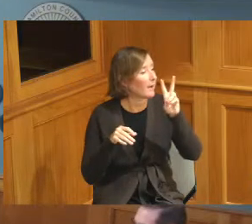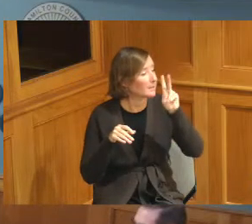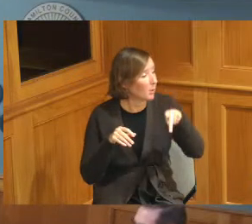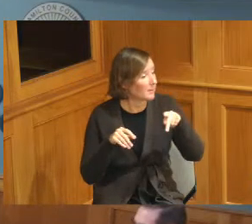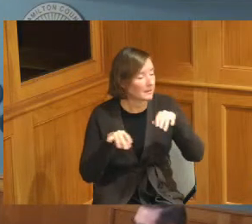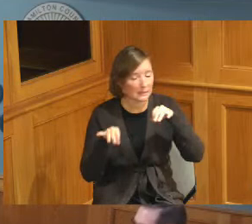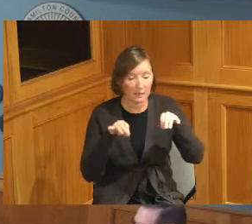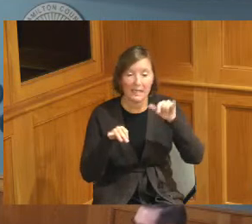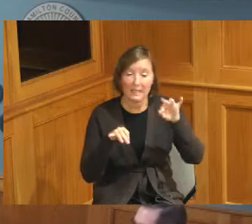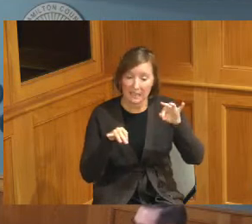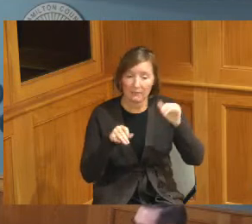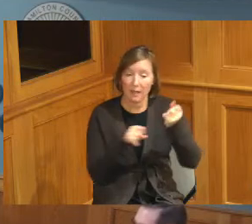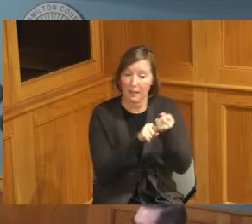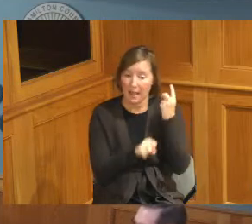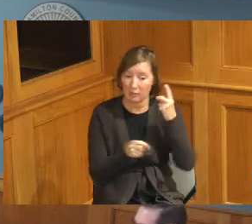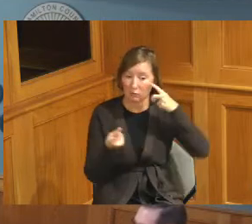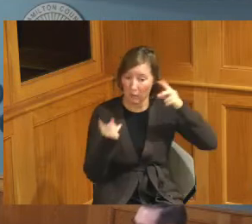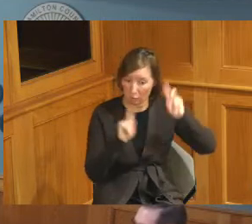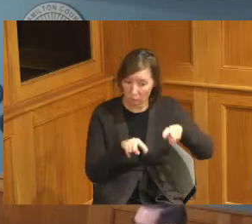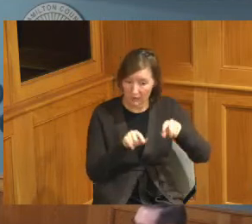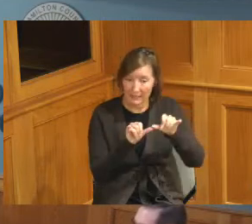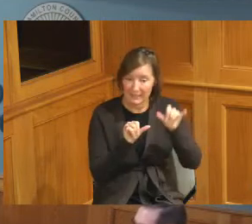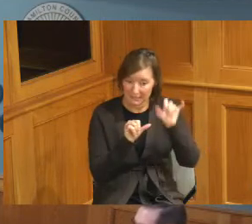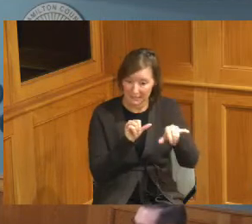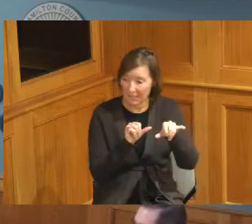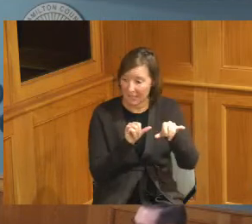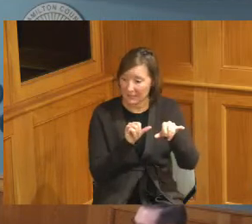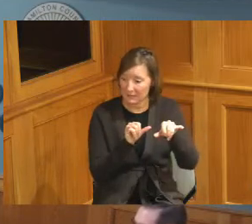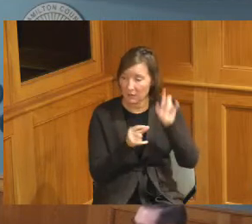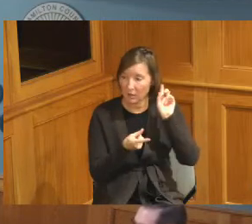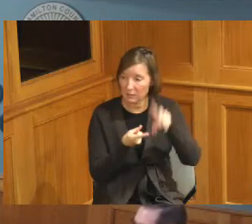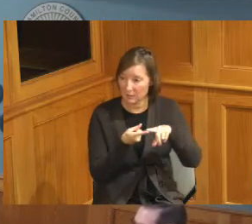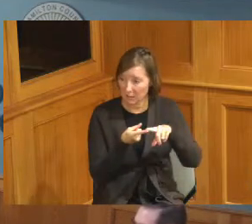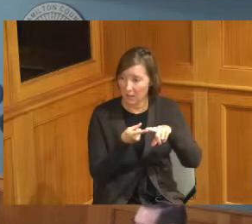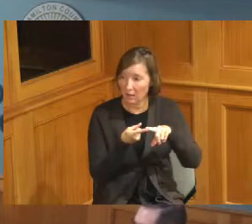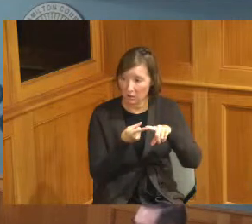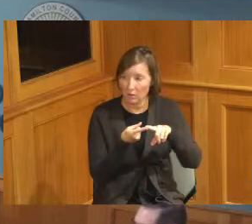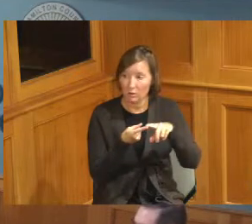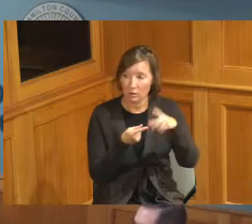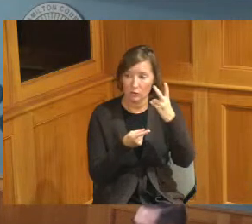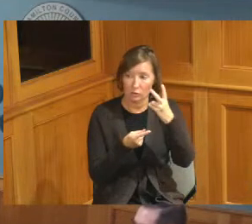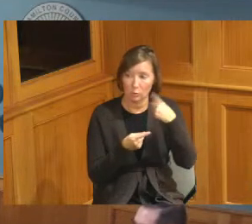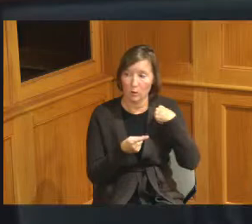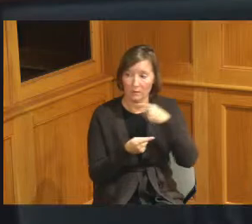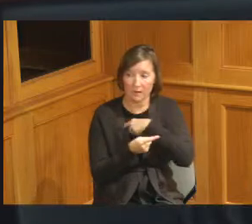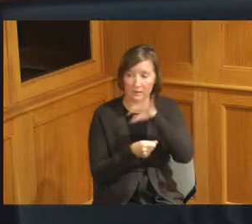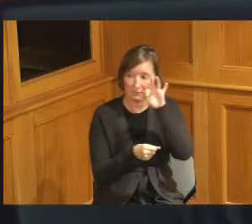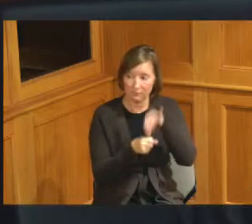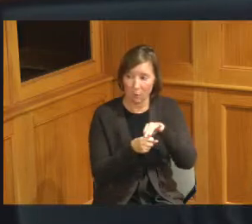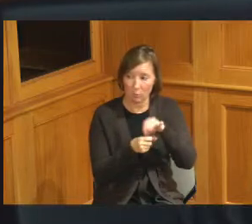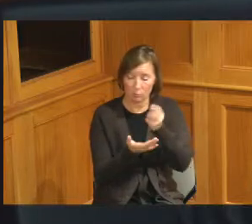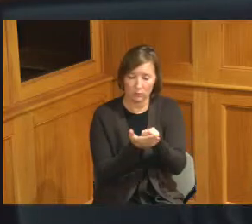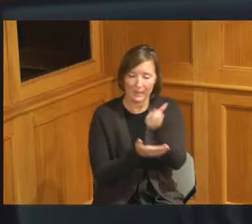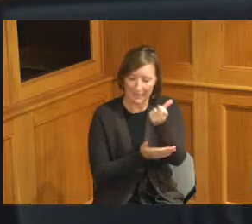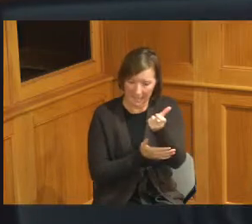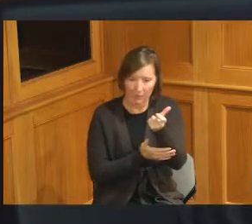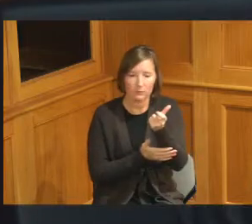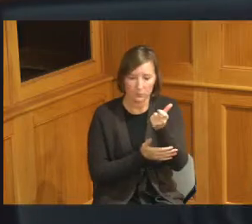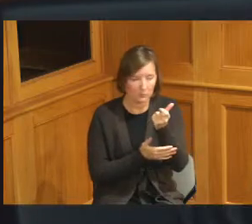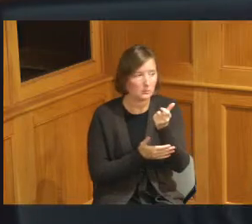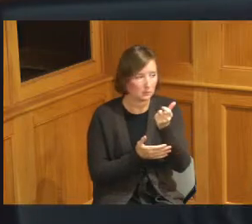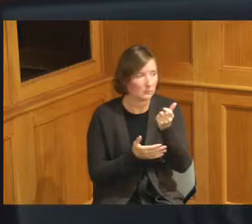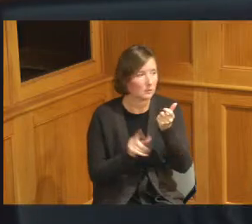all agreed to it in a previous year, it stays in unless two of us decide to pull it out. Yeah. Right. So this is clear evidence of that,